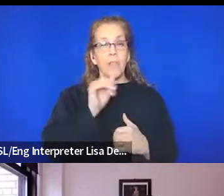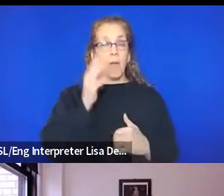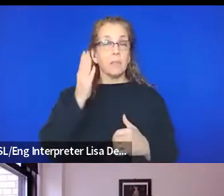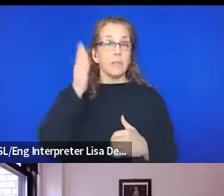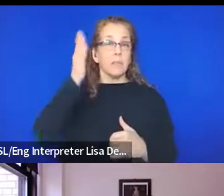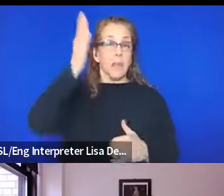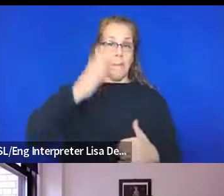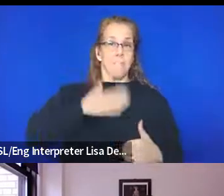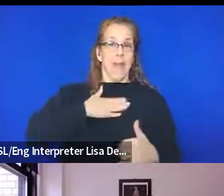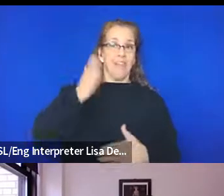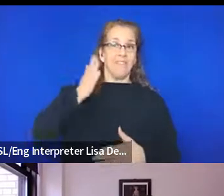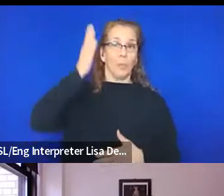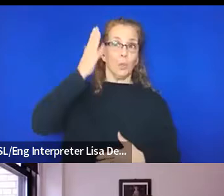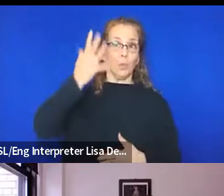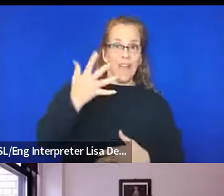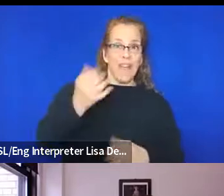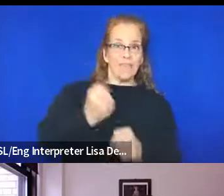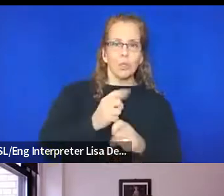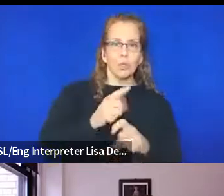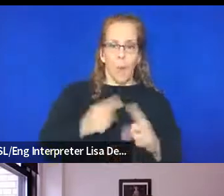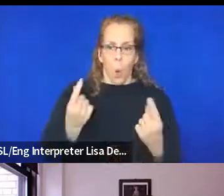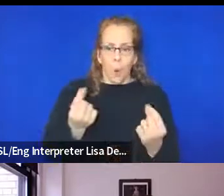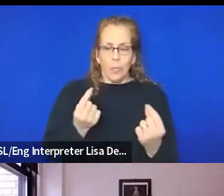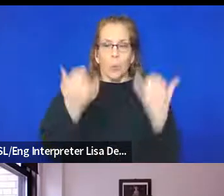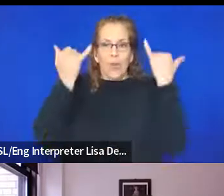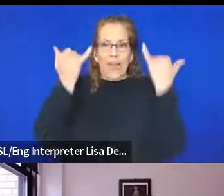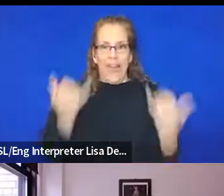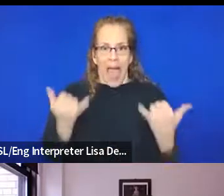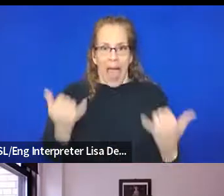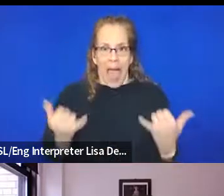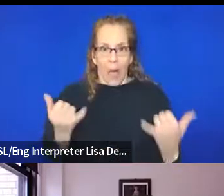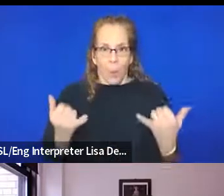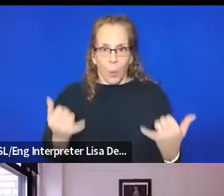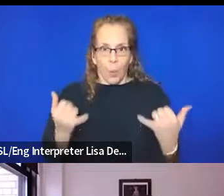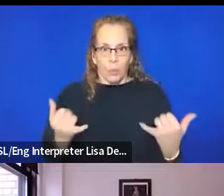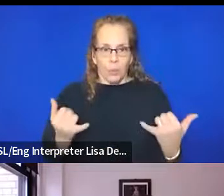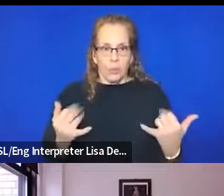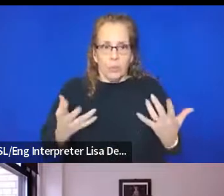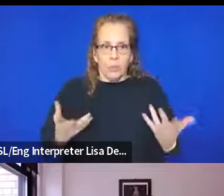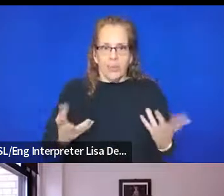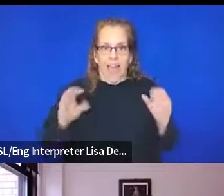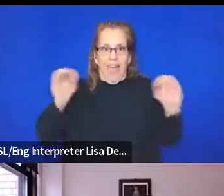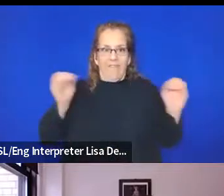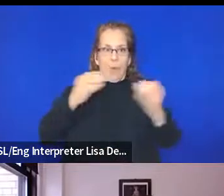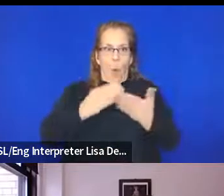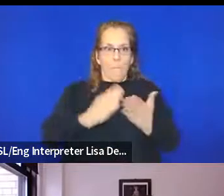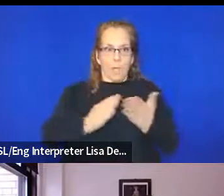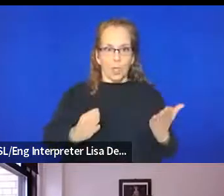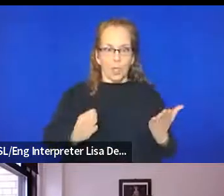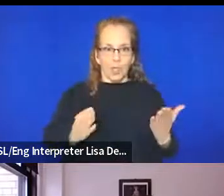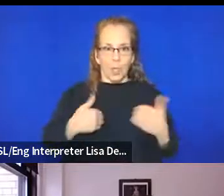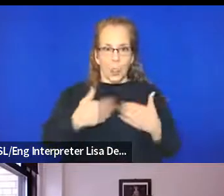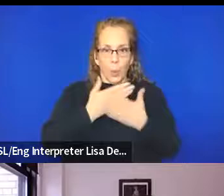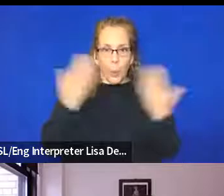years, but what do I do now? What do I do with the budget when I don't have a budget? What do I do with the budget when I have